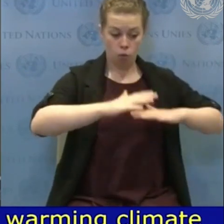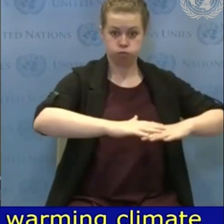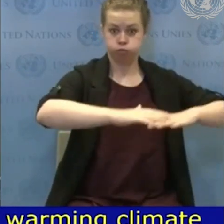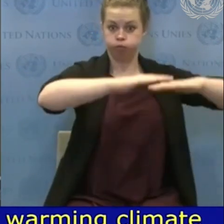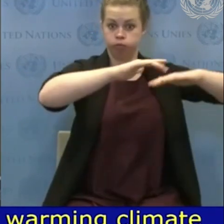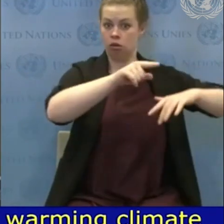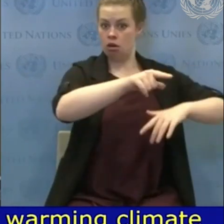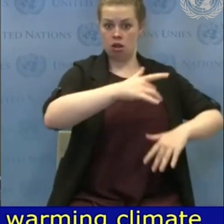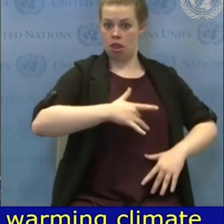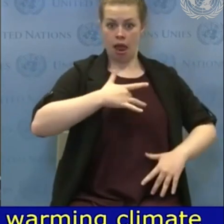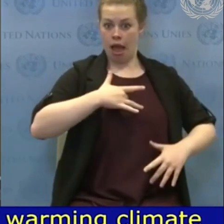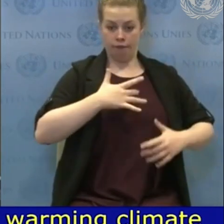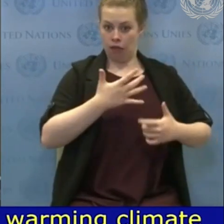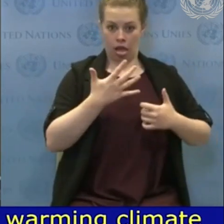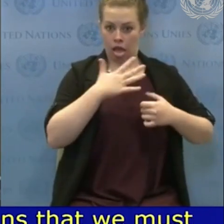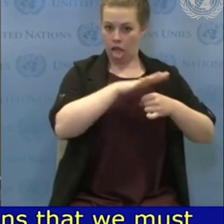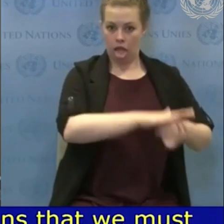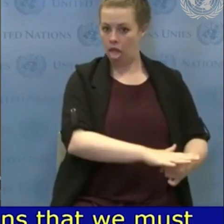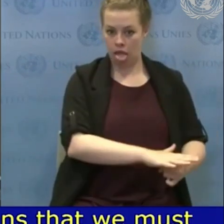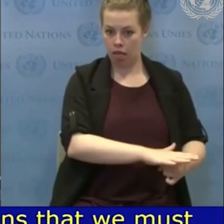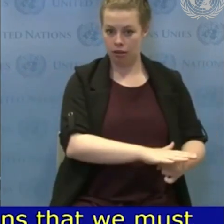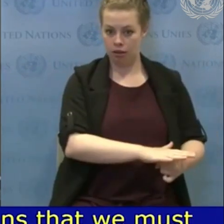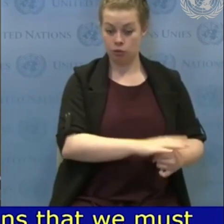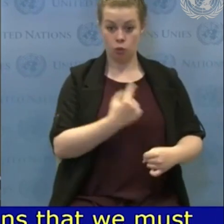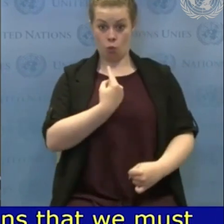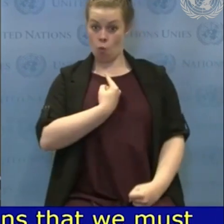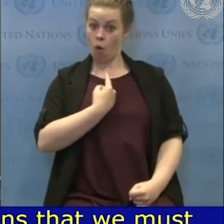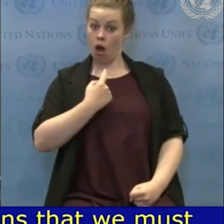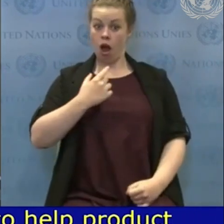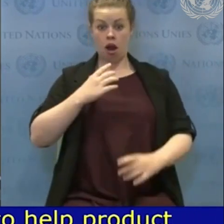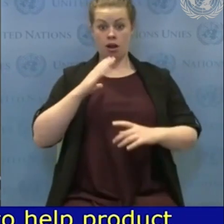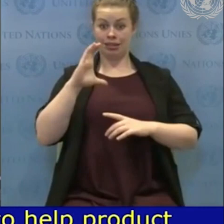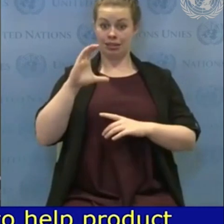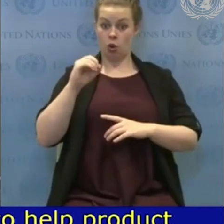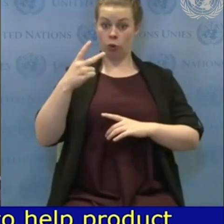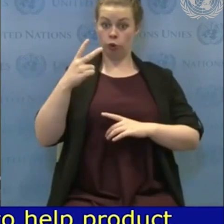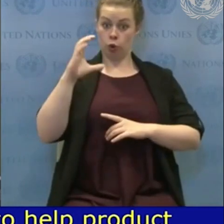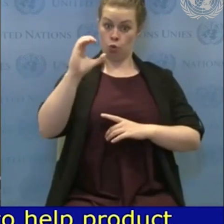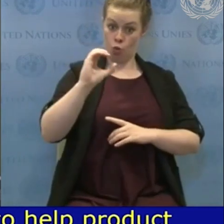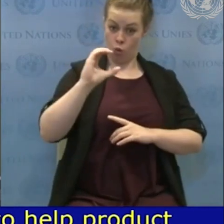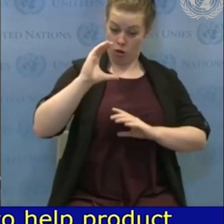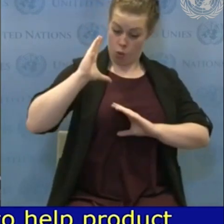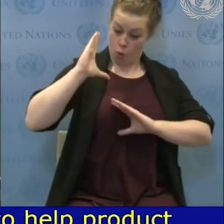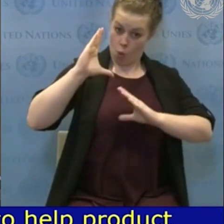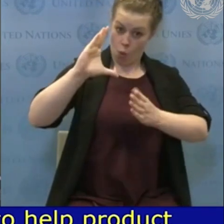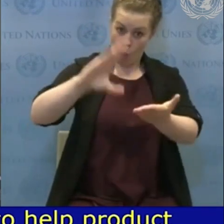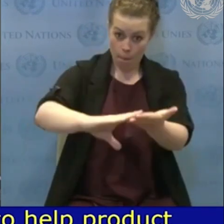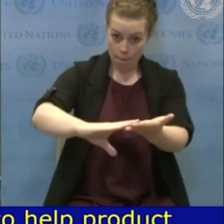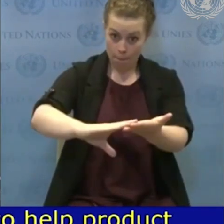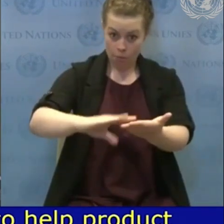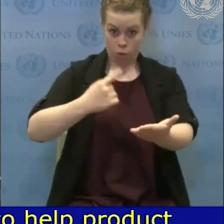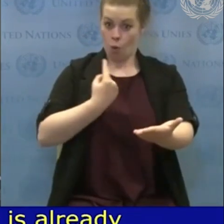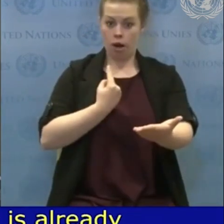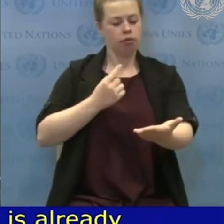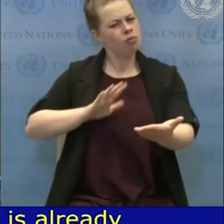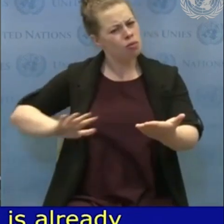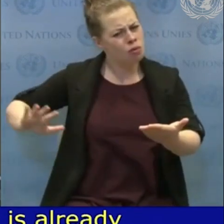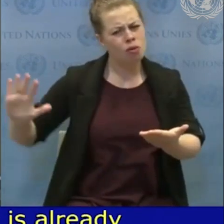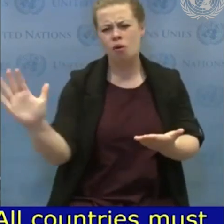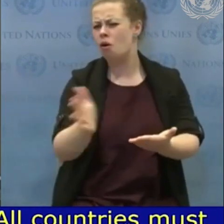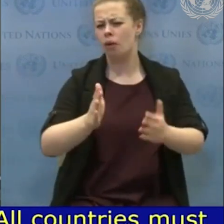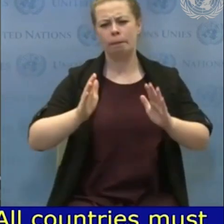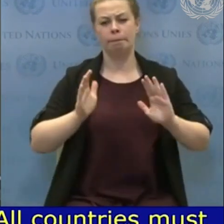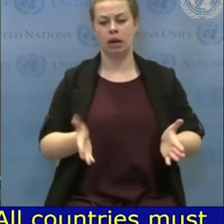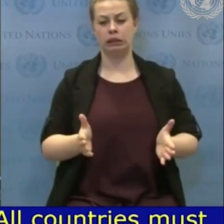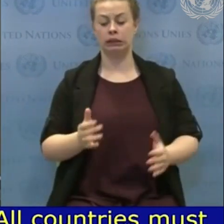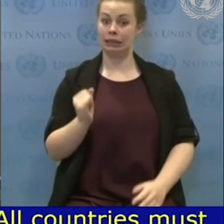All countries must reach net zero. The question is not if, but when. As the Climate Action Summit approaches